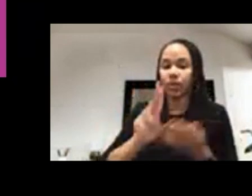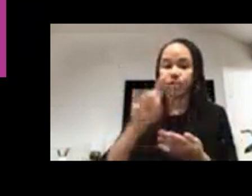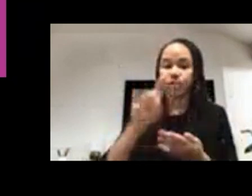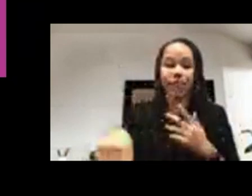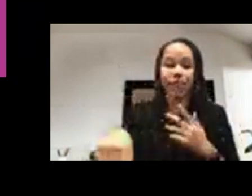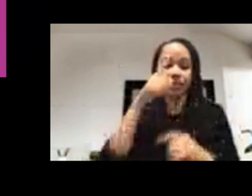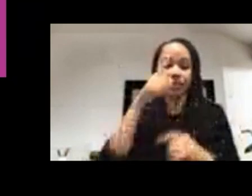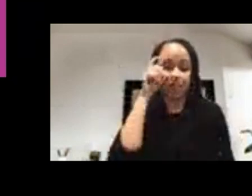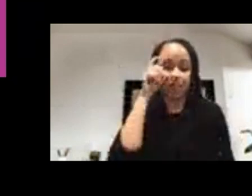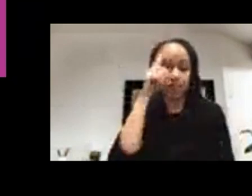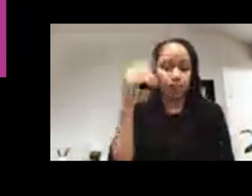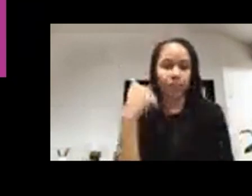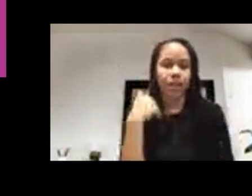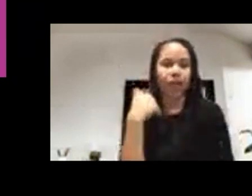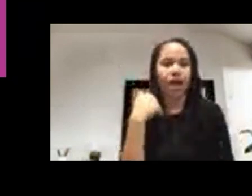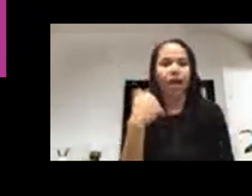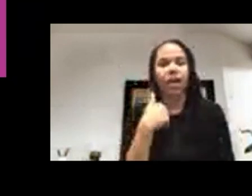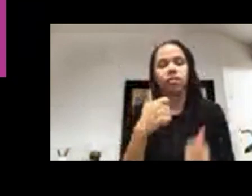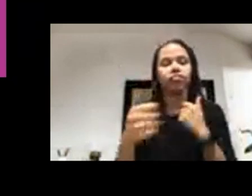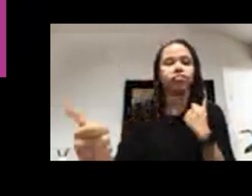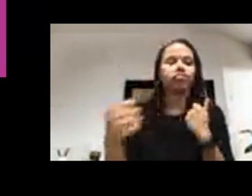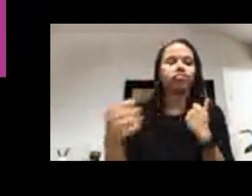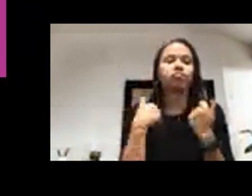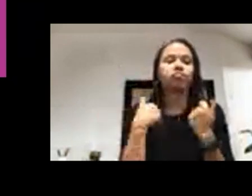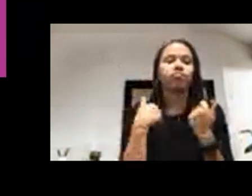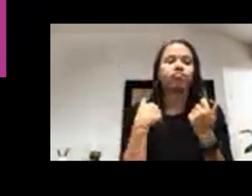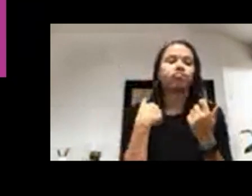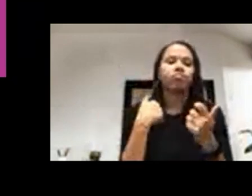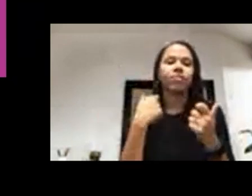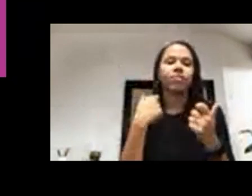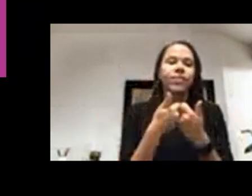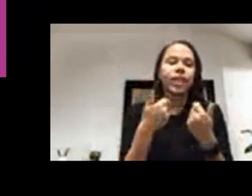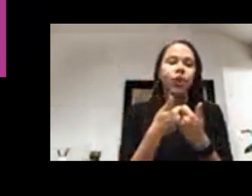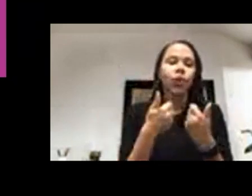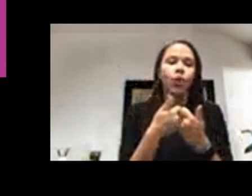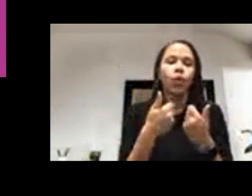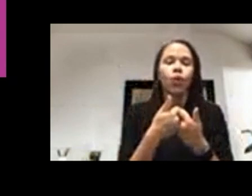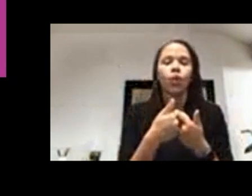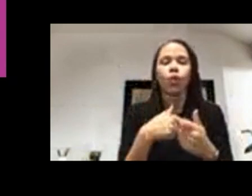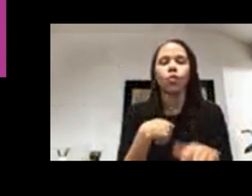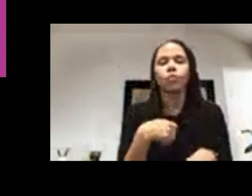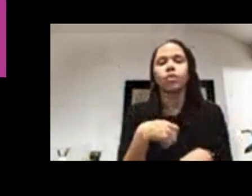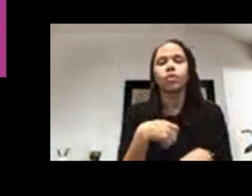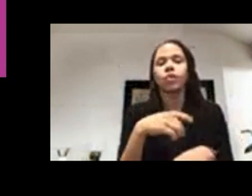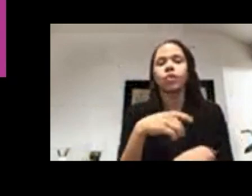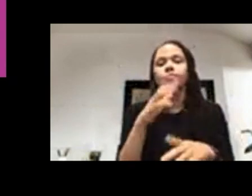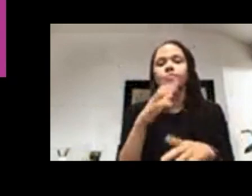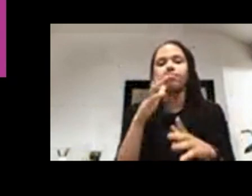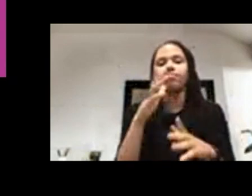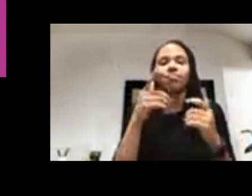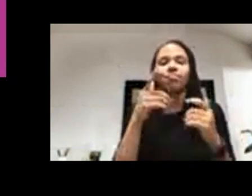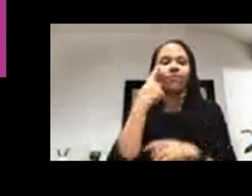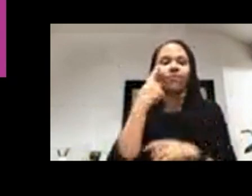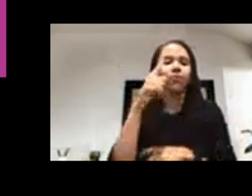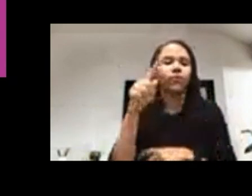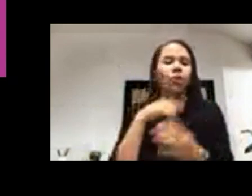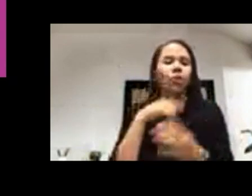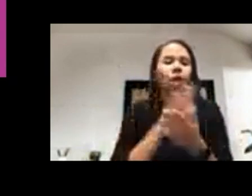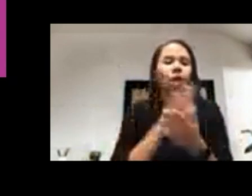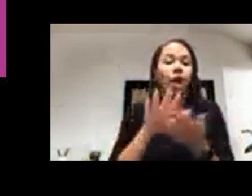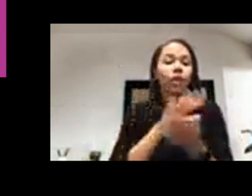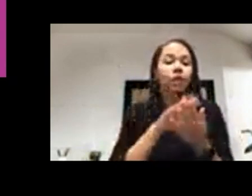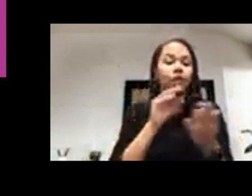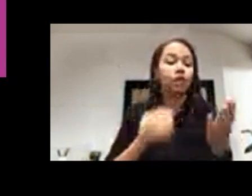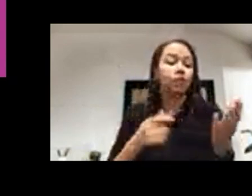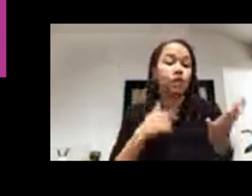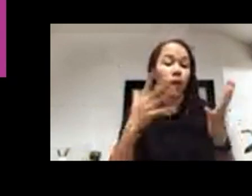remote video game coding camp for autistic first years who are coming into Clemson, and I wanted to talk to you about how that went